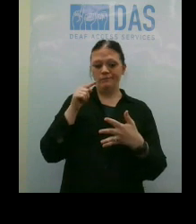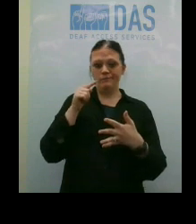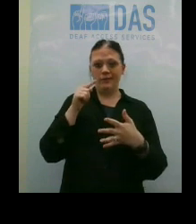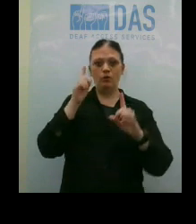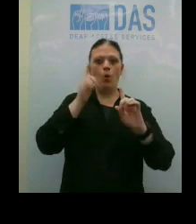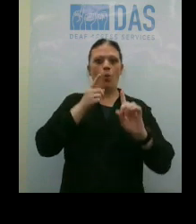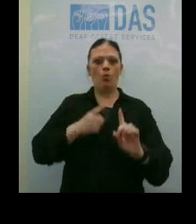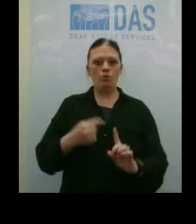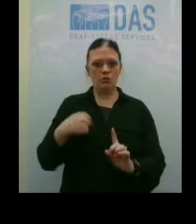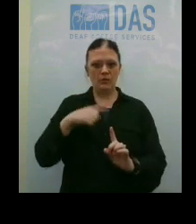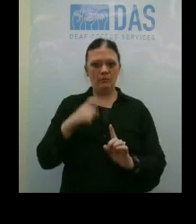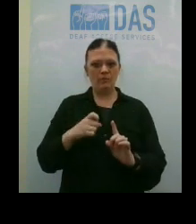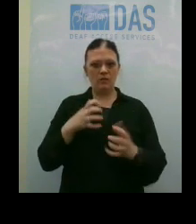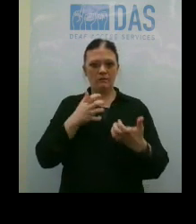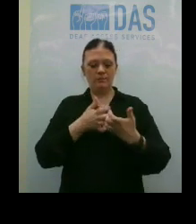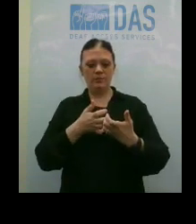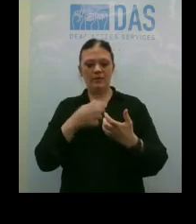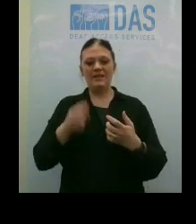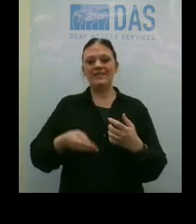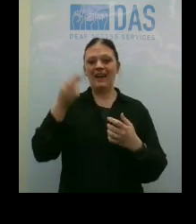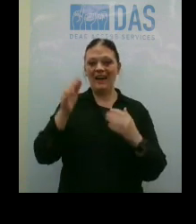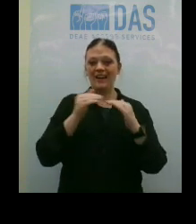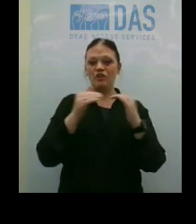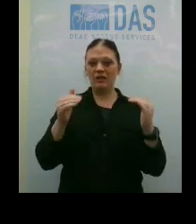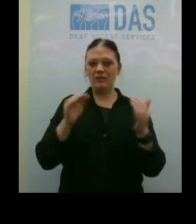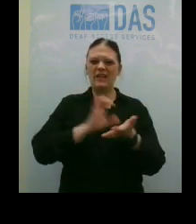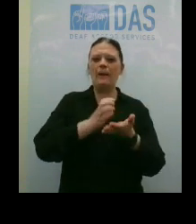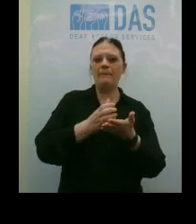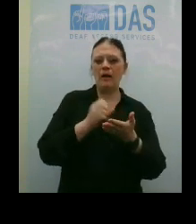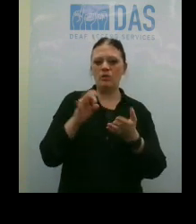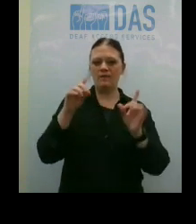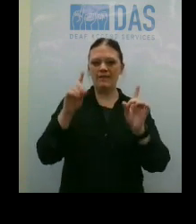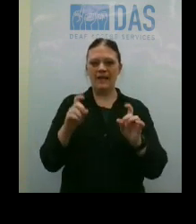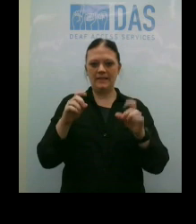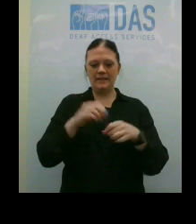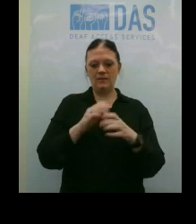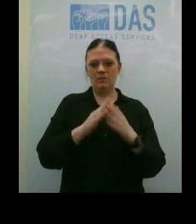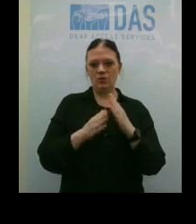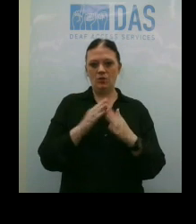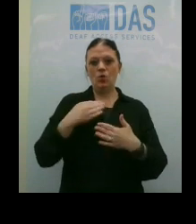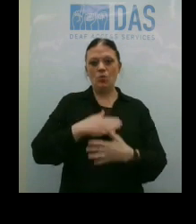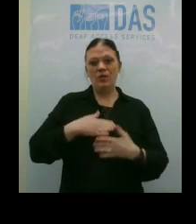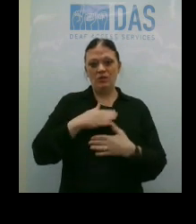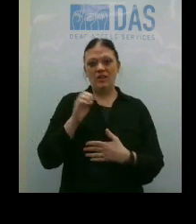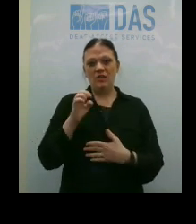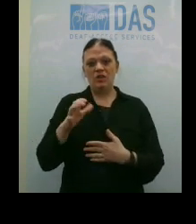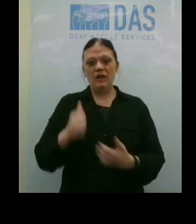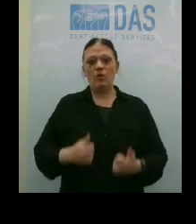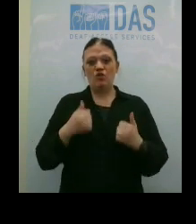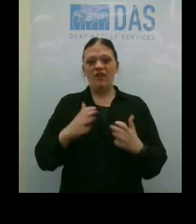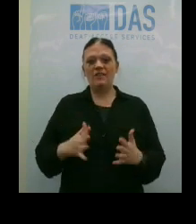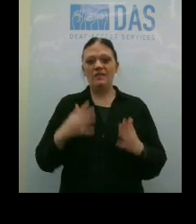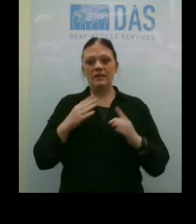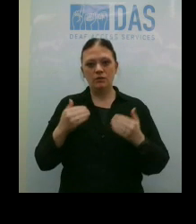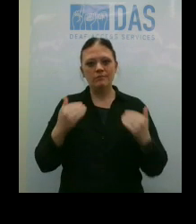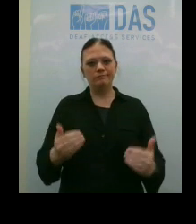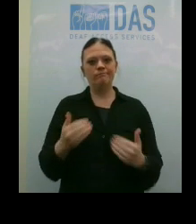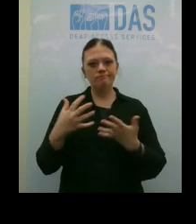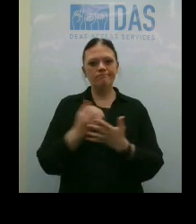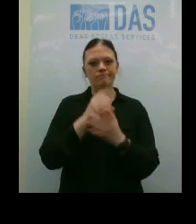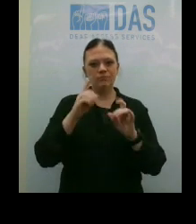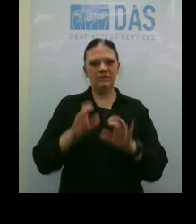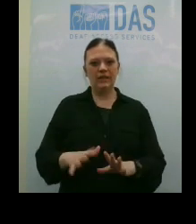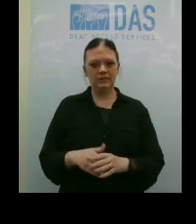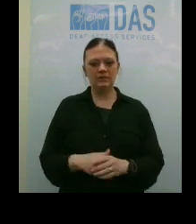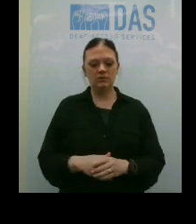getting a higher level of testing done in our community. And so we really appreciate Erie County residents stepping up and getting a